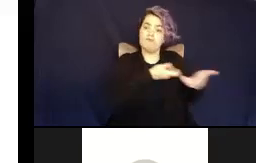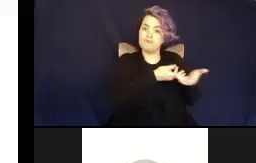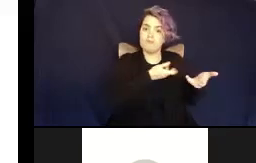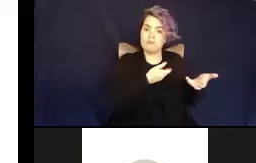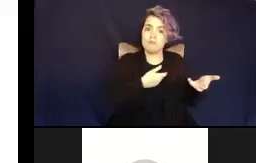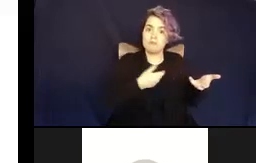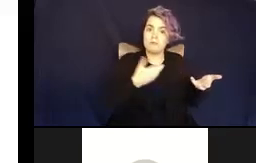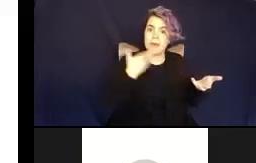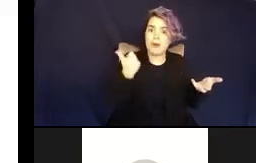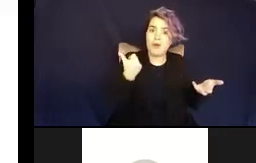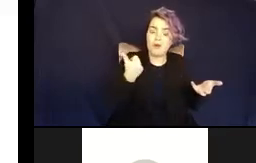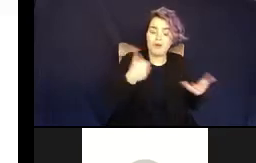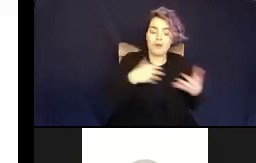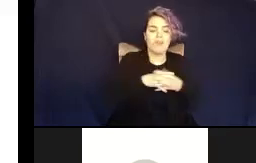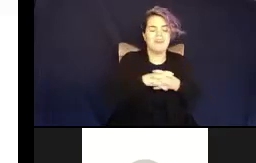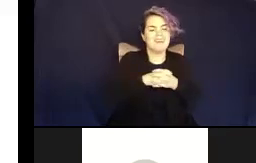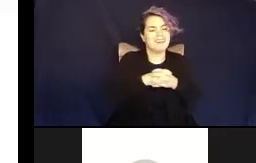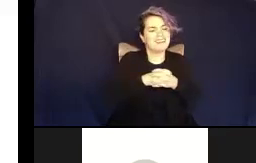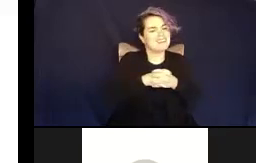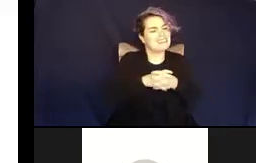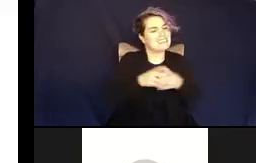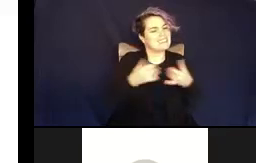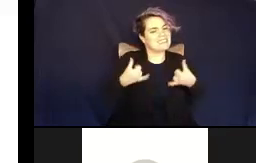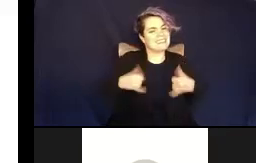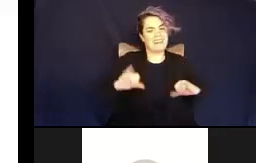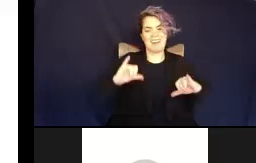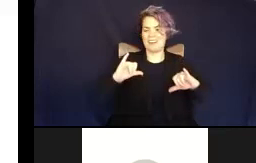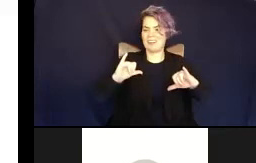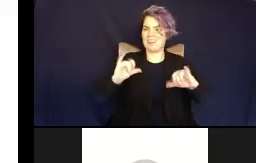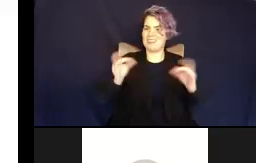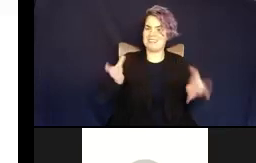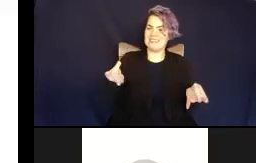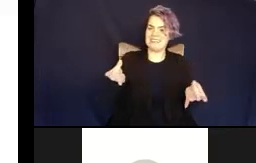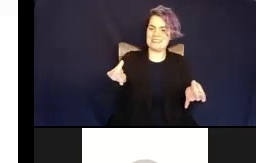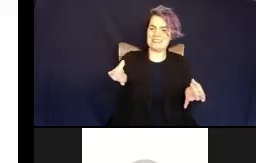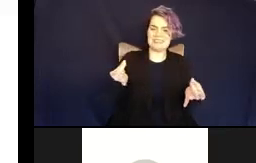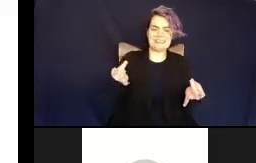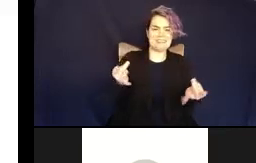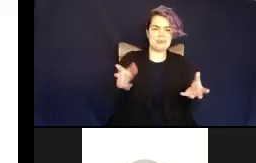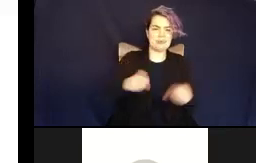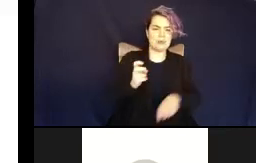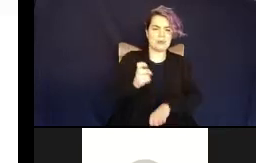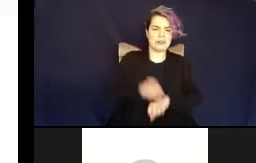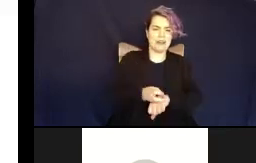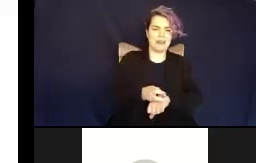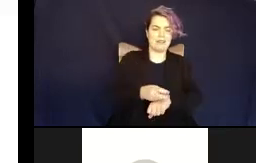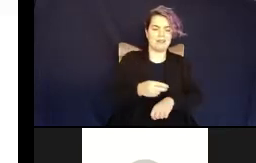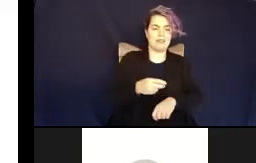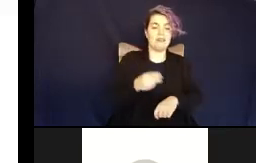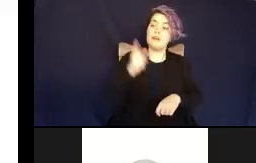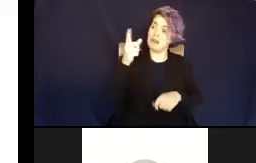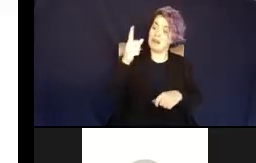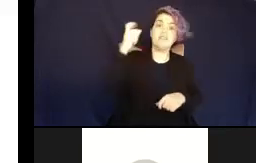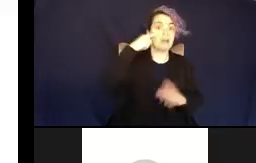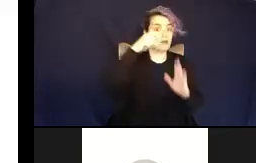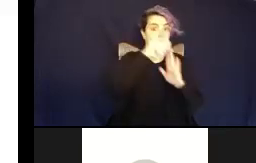were lots of issues still around telehealth. It's not like when the barriers were lifted, all of a sudden everybody did telehealth and it worked and everyone